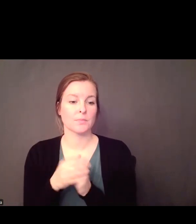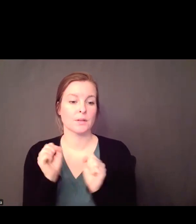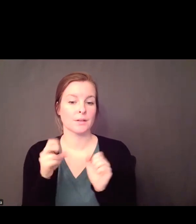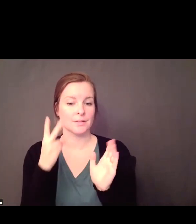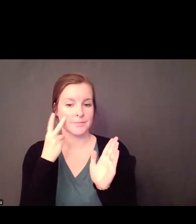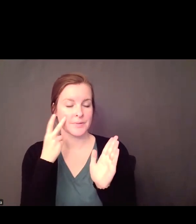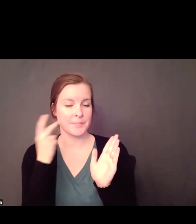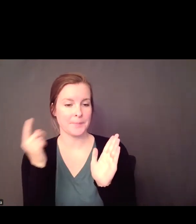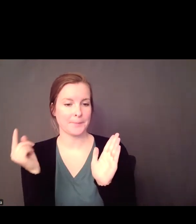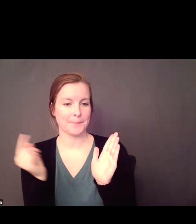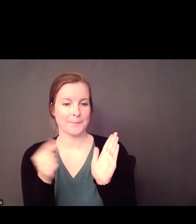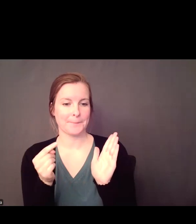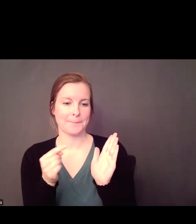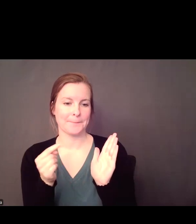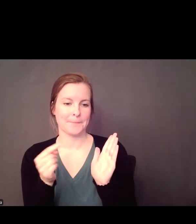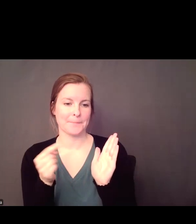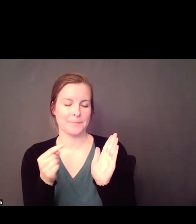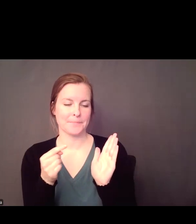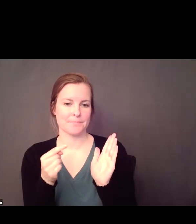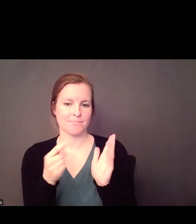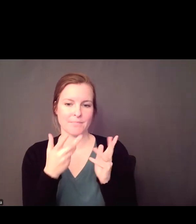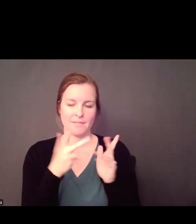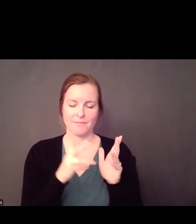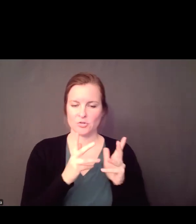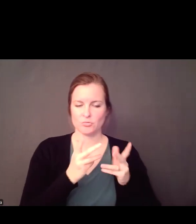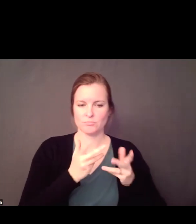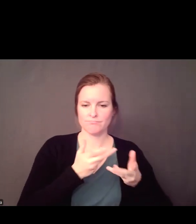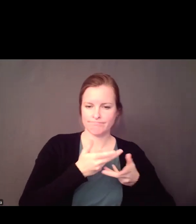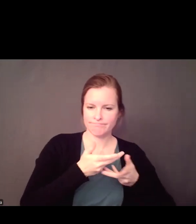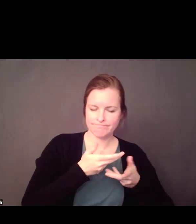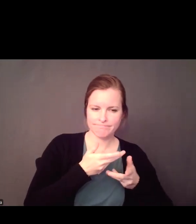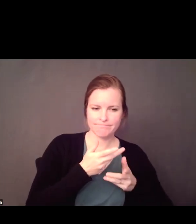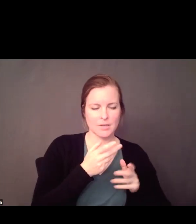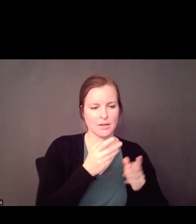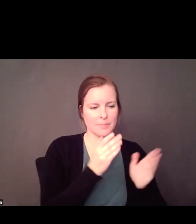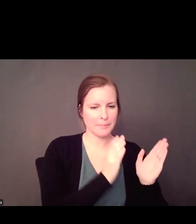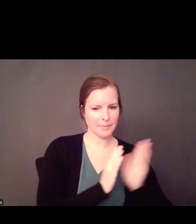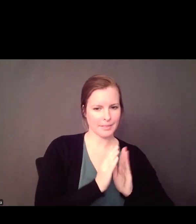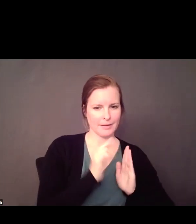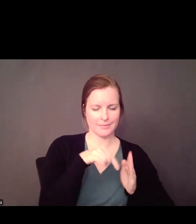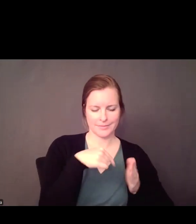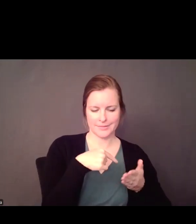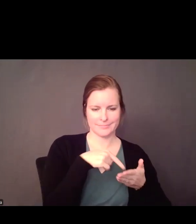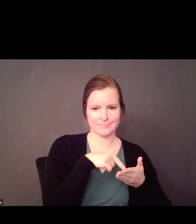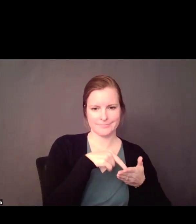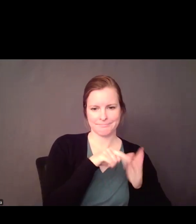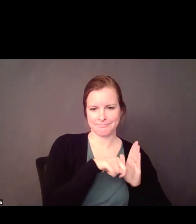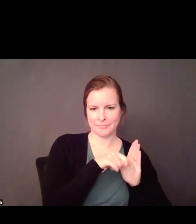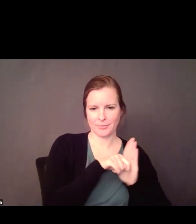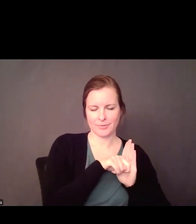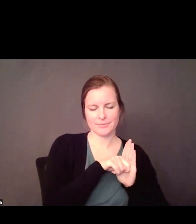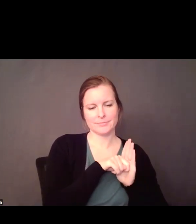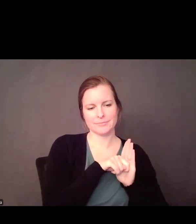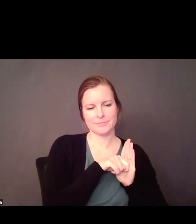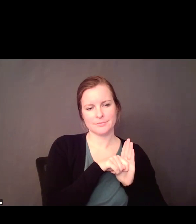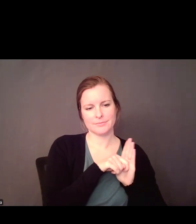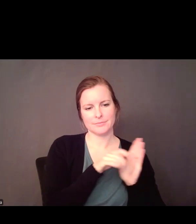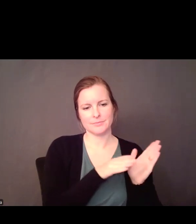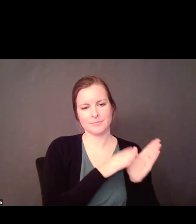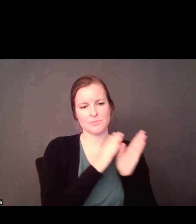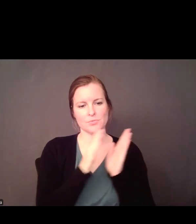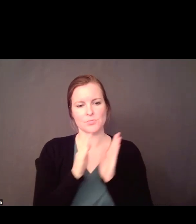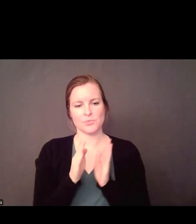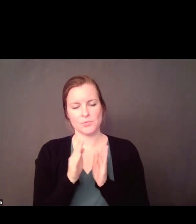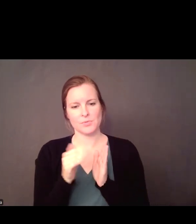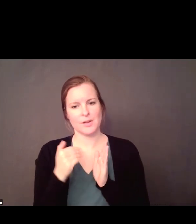here that they completed the intake and plan during this billing period, and they had